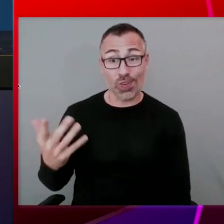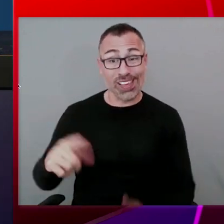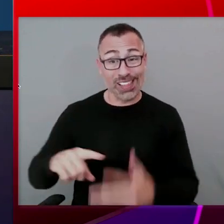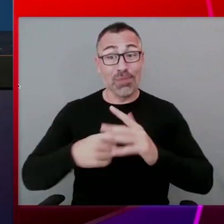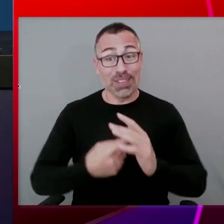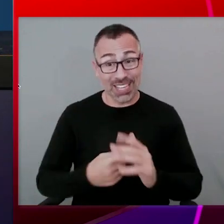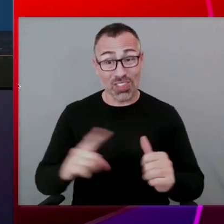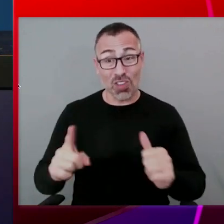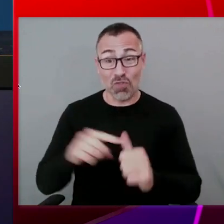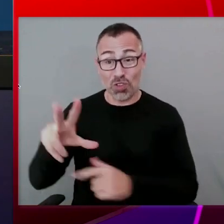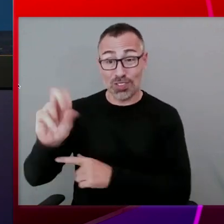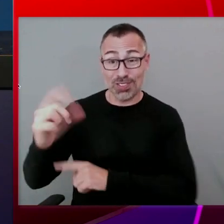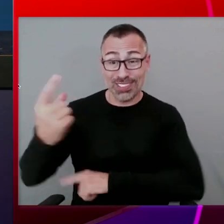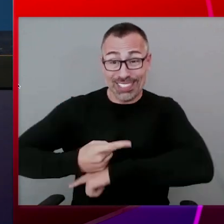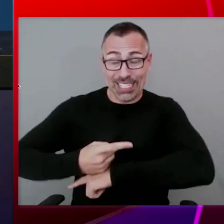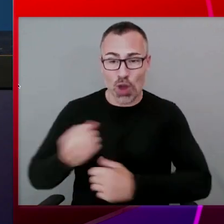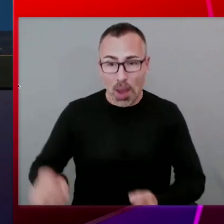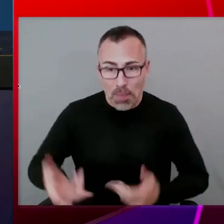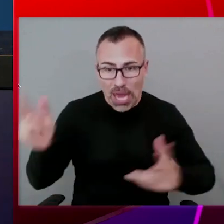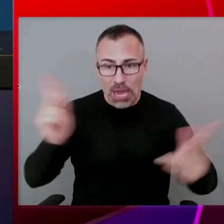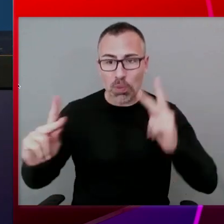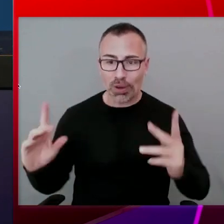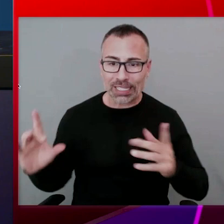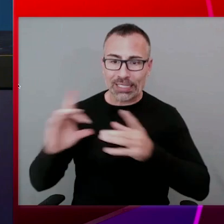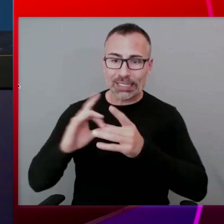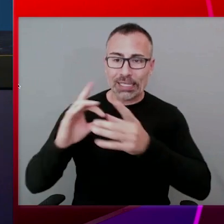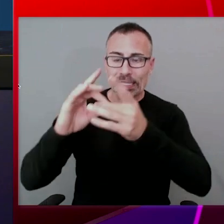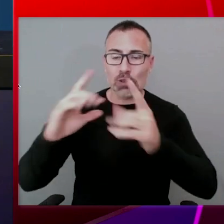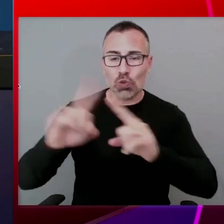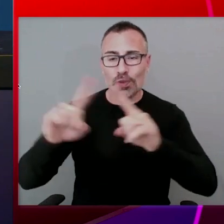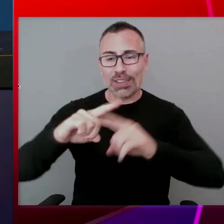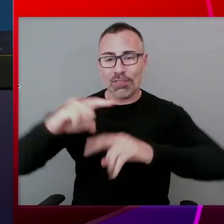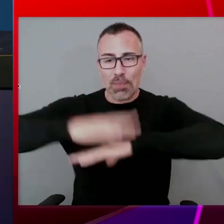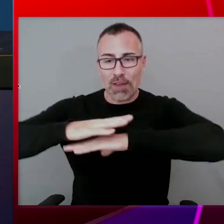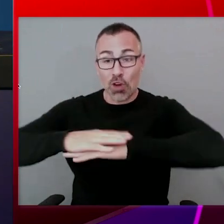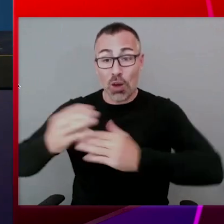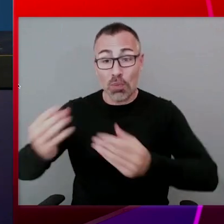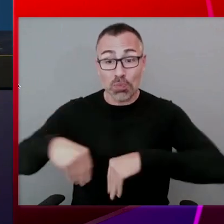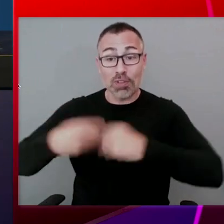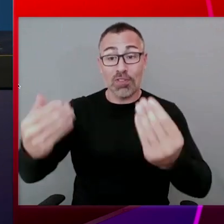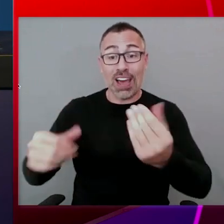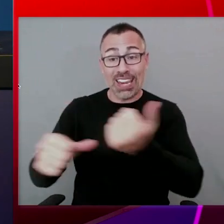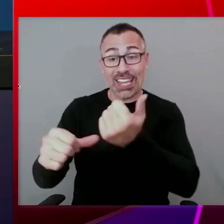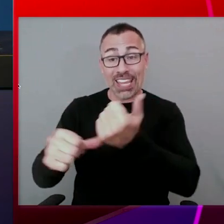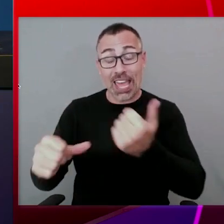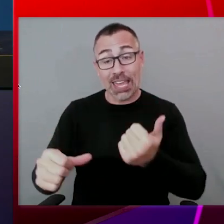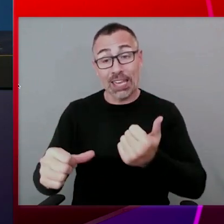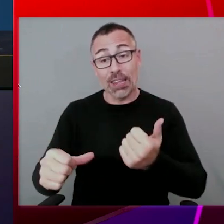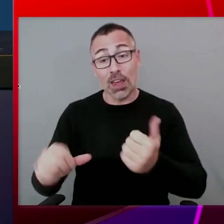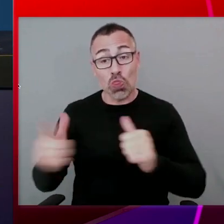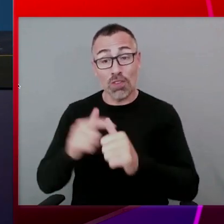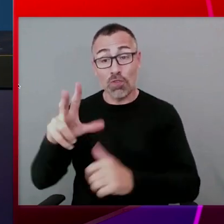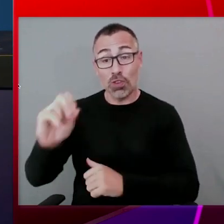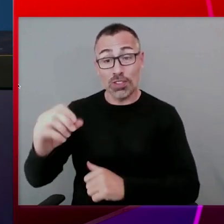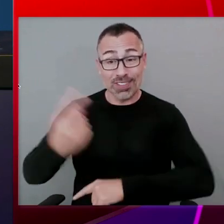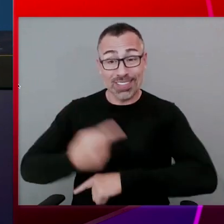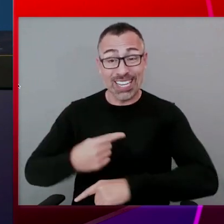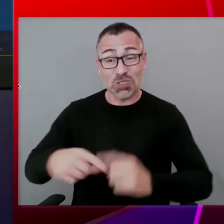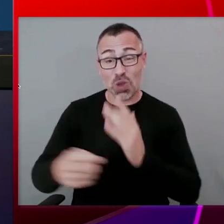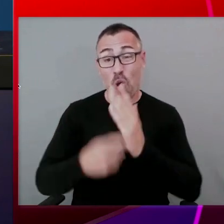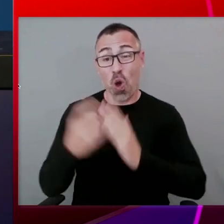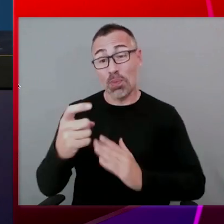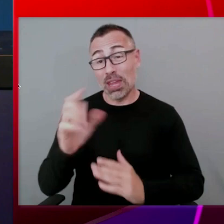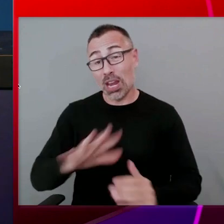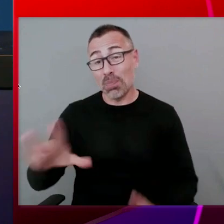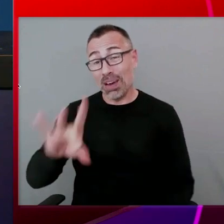days, you had a ton of people connecting in through these platforms, providing aid. Over the first 30 days, we automated almost 80% of the calls using AI